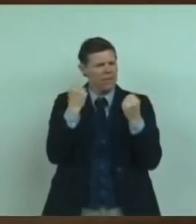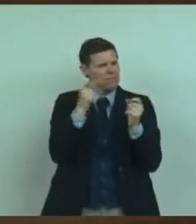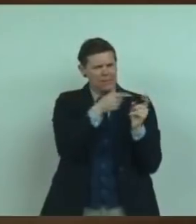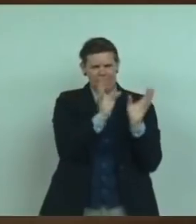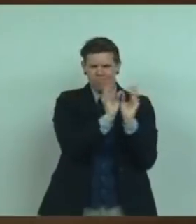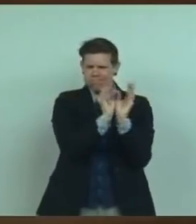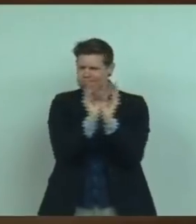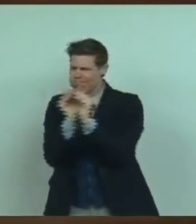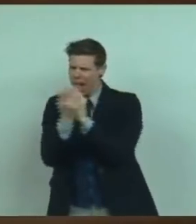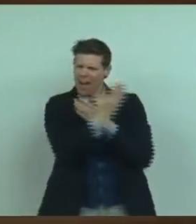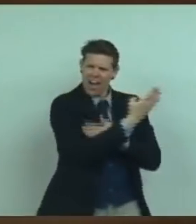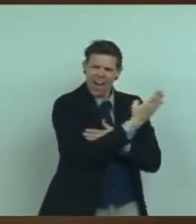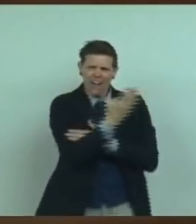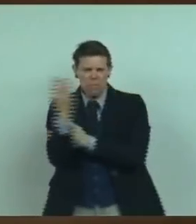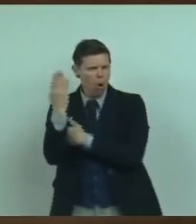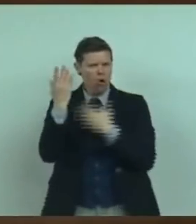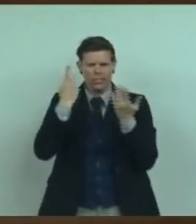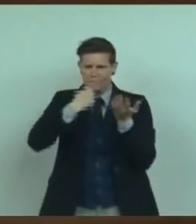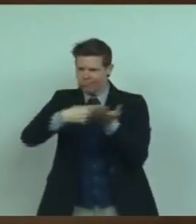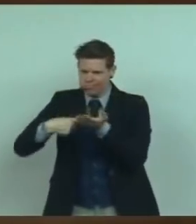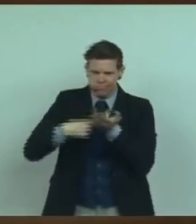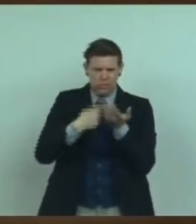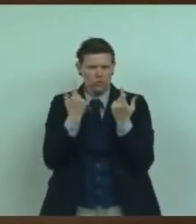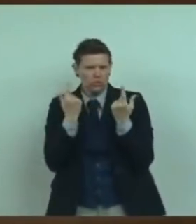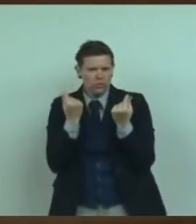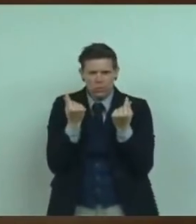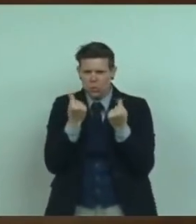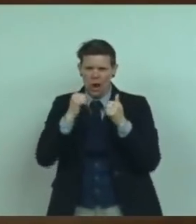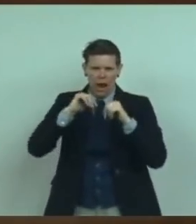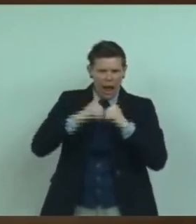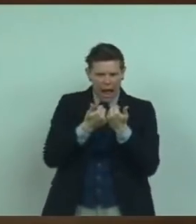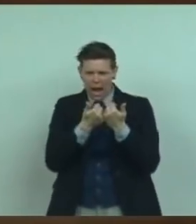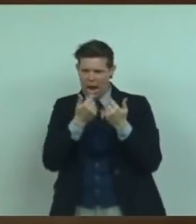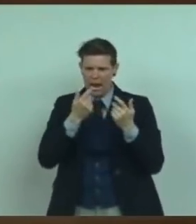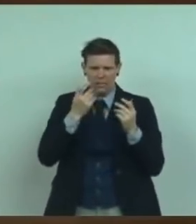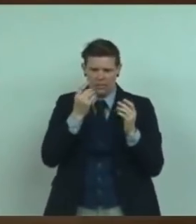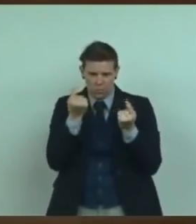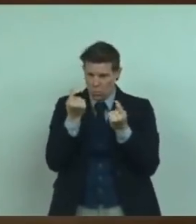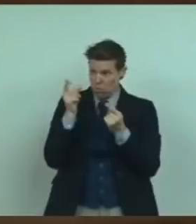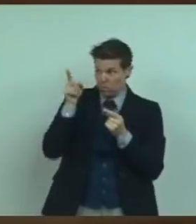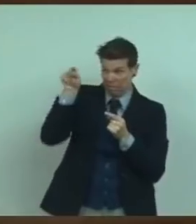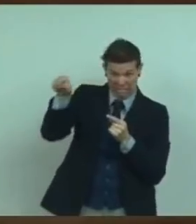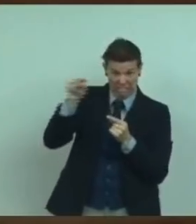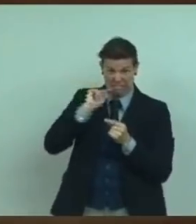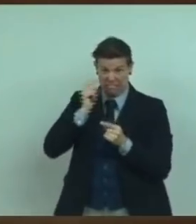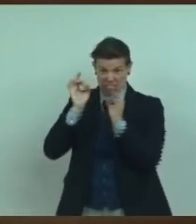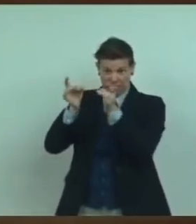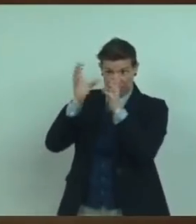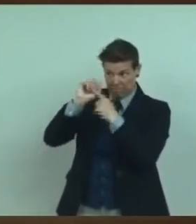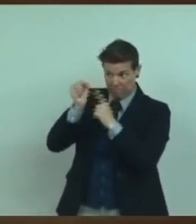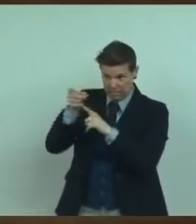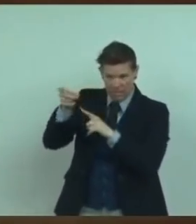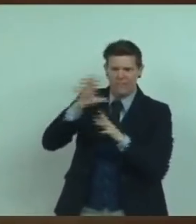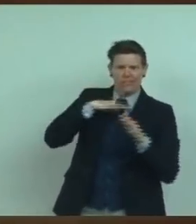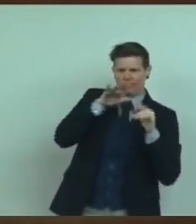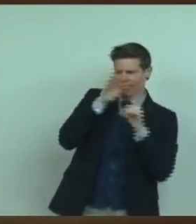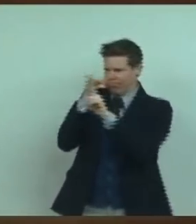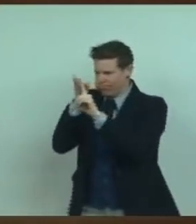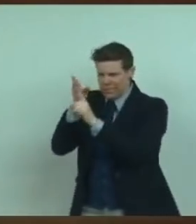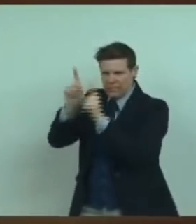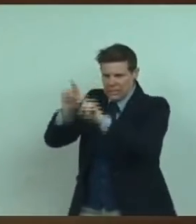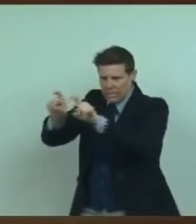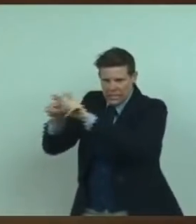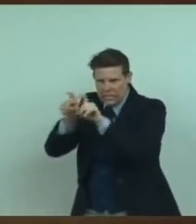day. And for example, we were able to go to nursing homes and to some of our pueblos as a result of that type of early